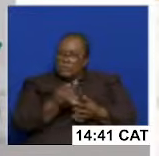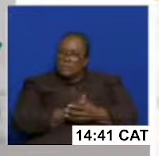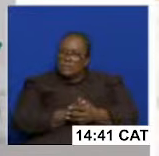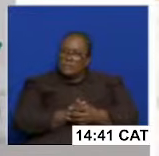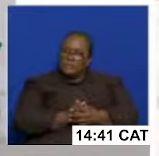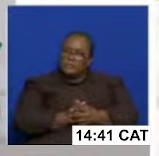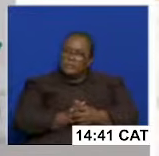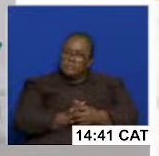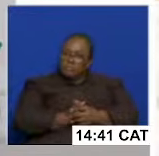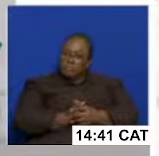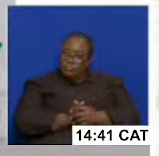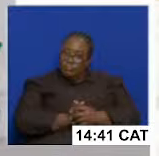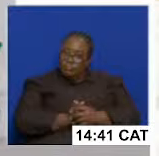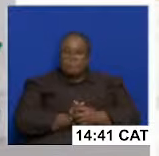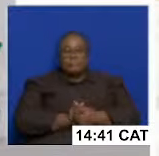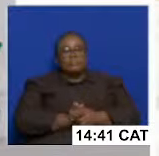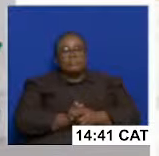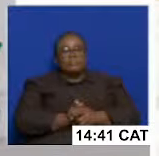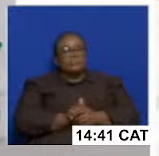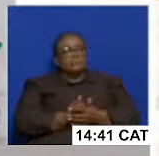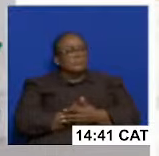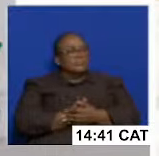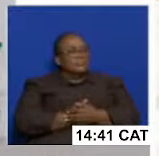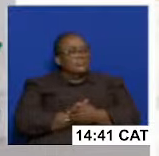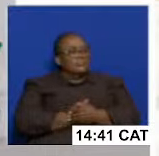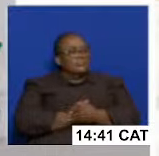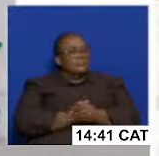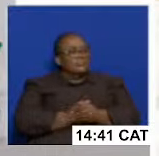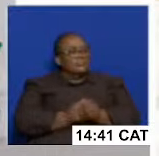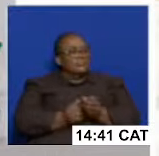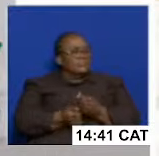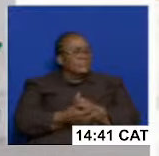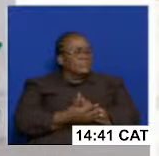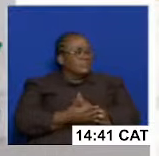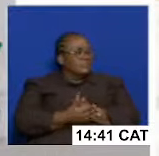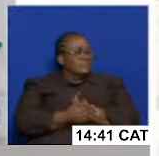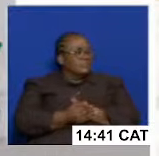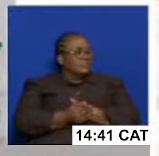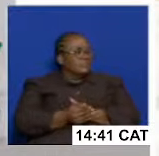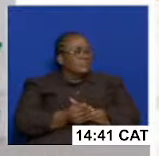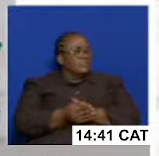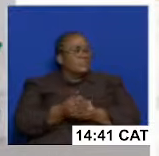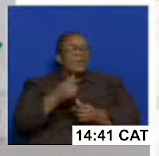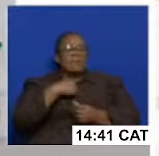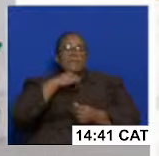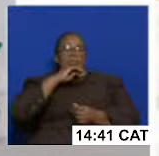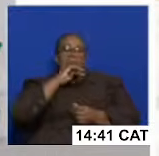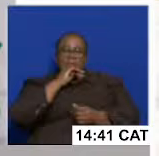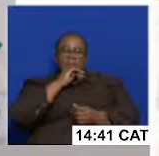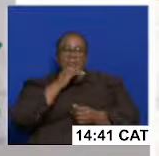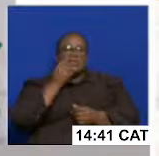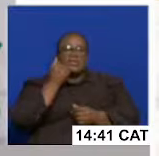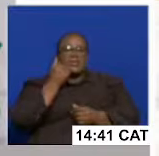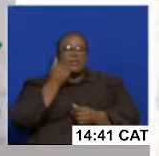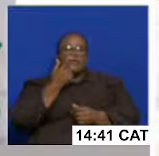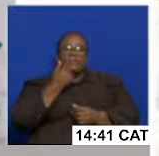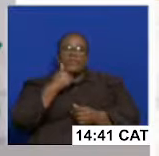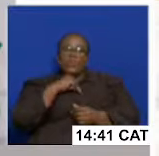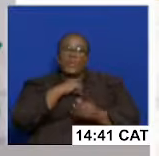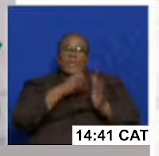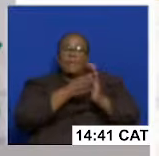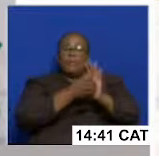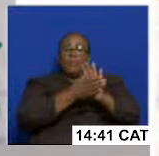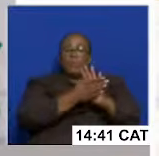I think I meant even if we book those stones at the SAP 13, he cannot go to the police